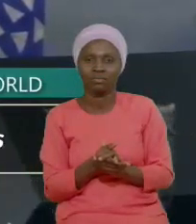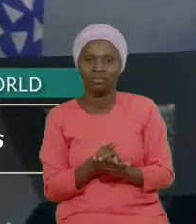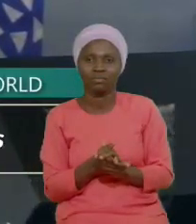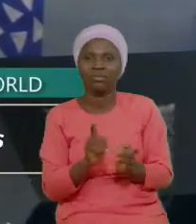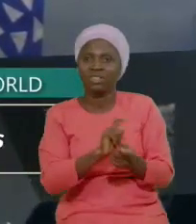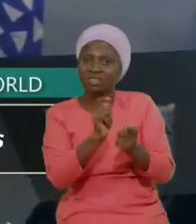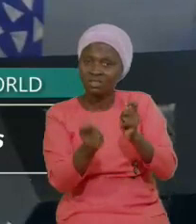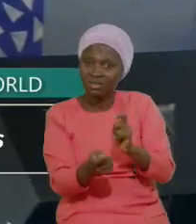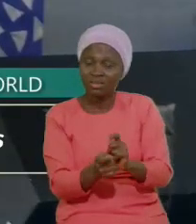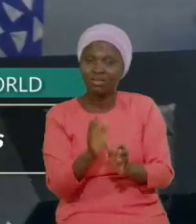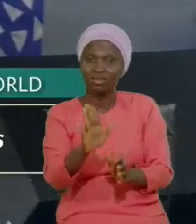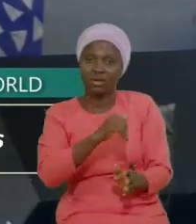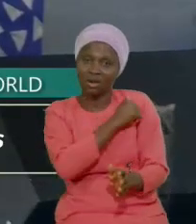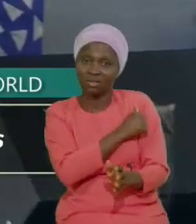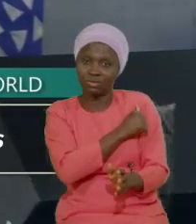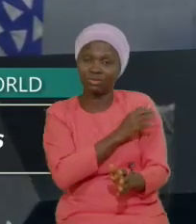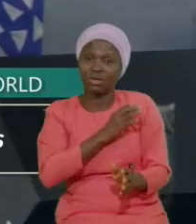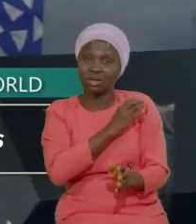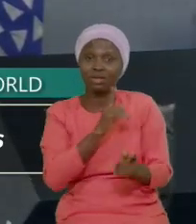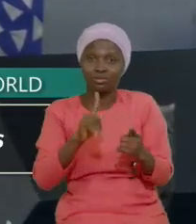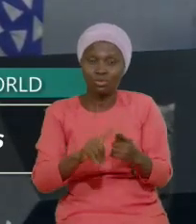Change your attitude to problems.